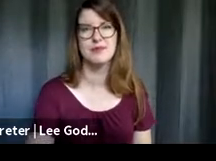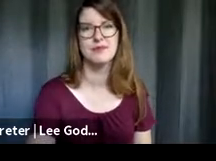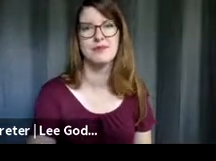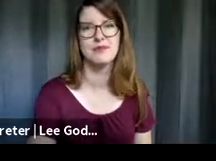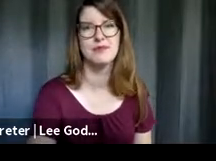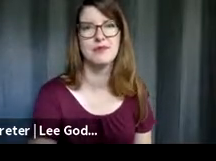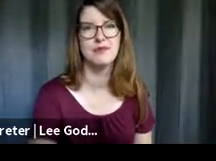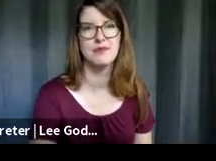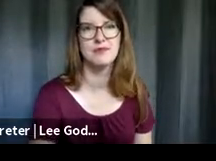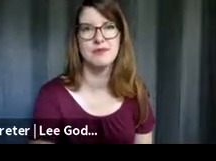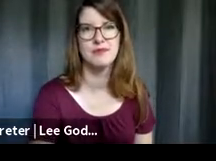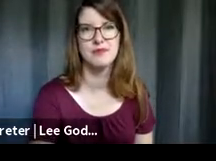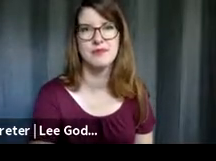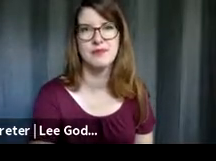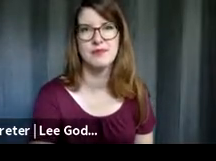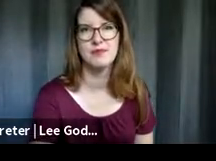Sing out